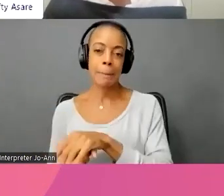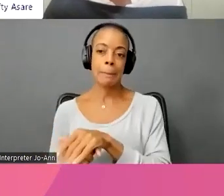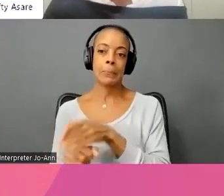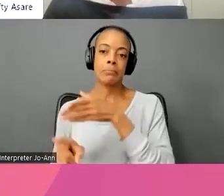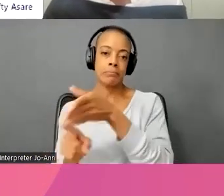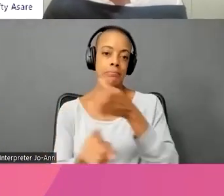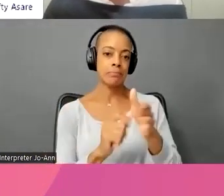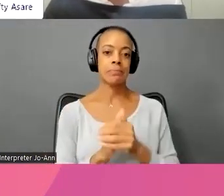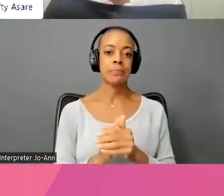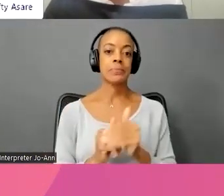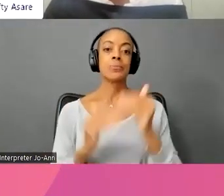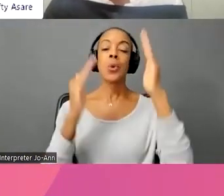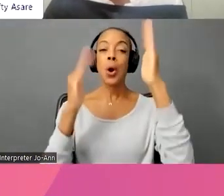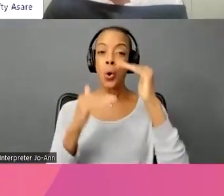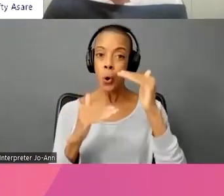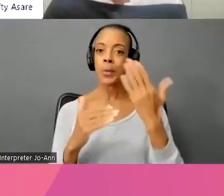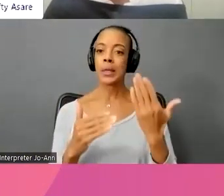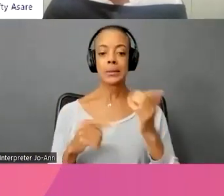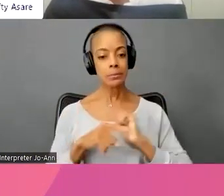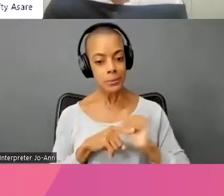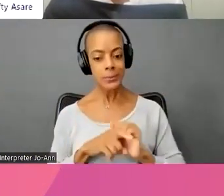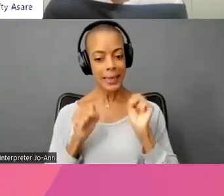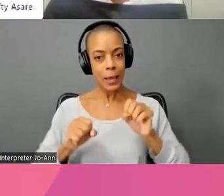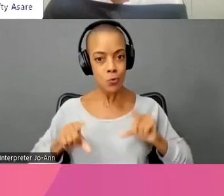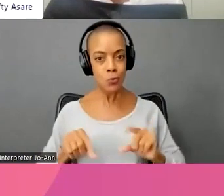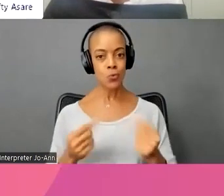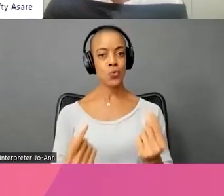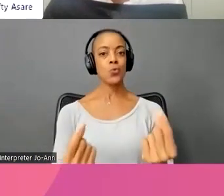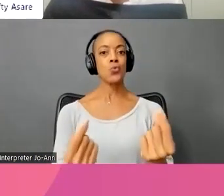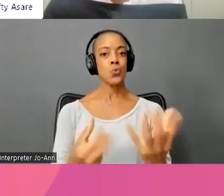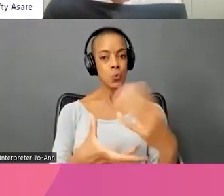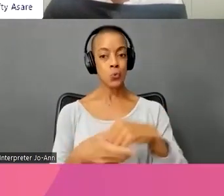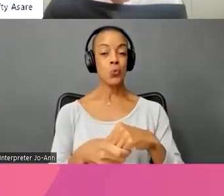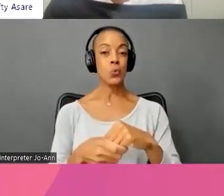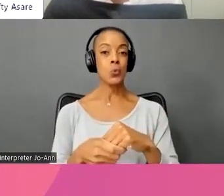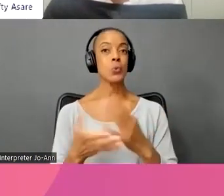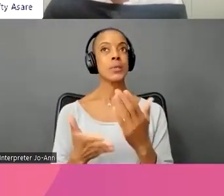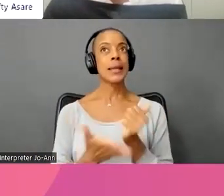ways that we can all engage in to help aid,